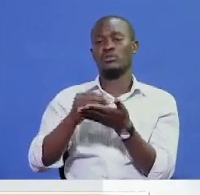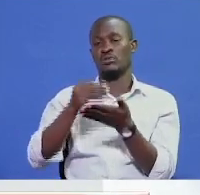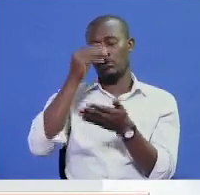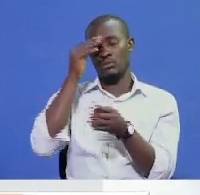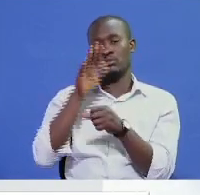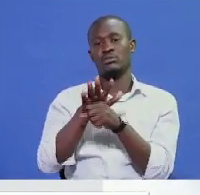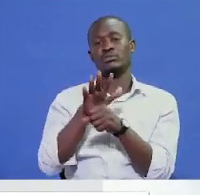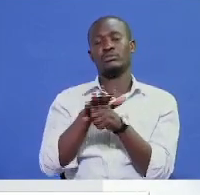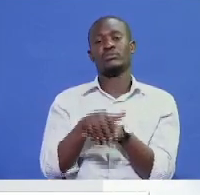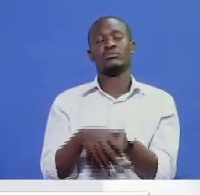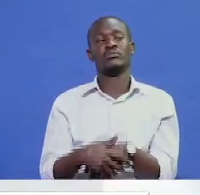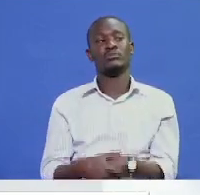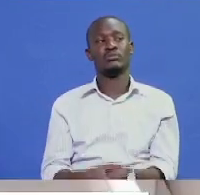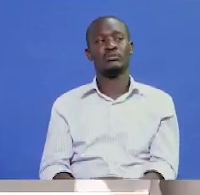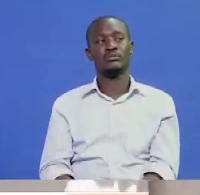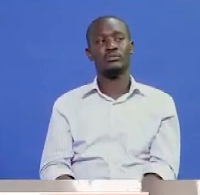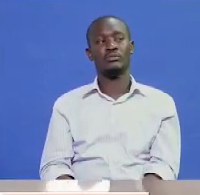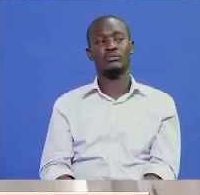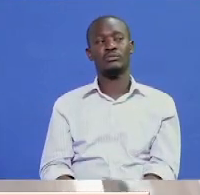zaidi.